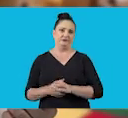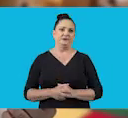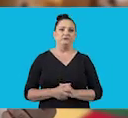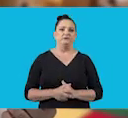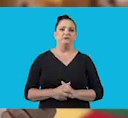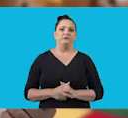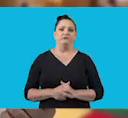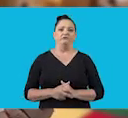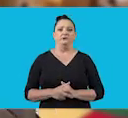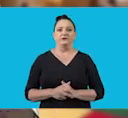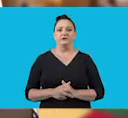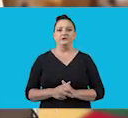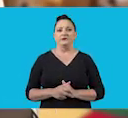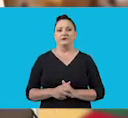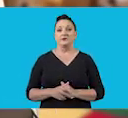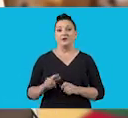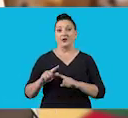and those of a solid.